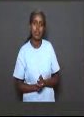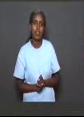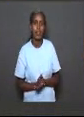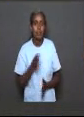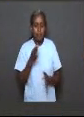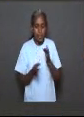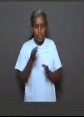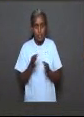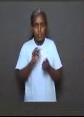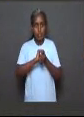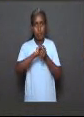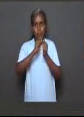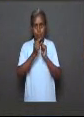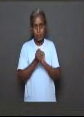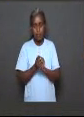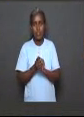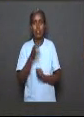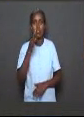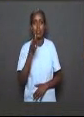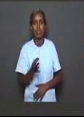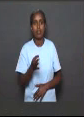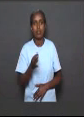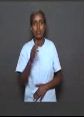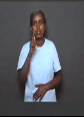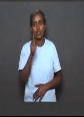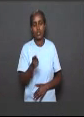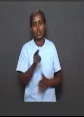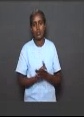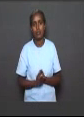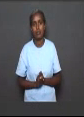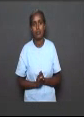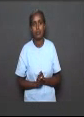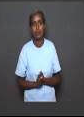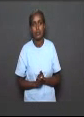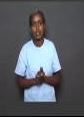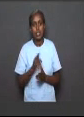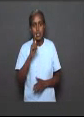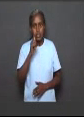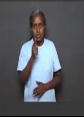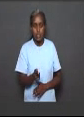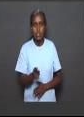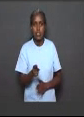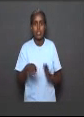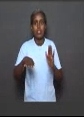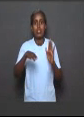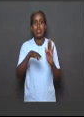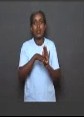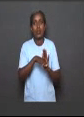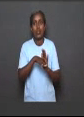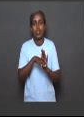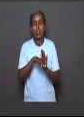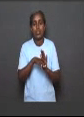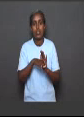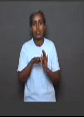If the inverse of f is g, then g is denoted